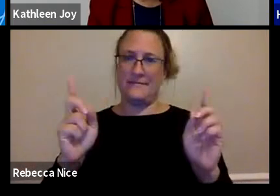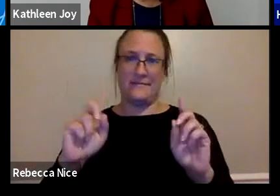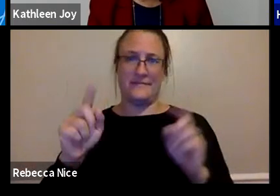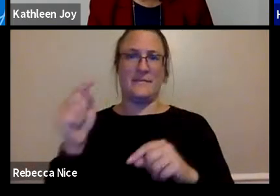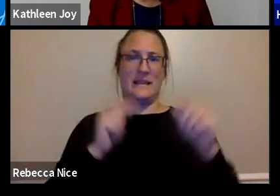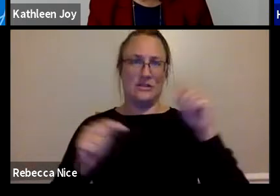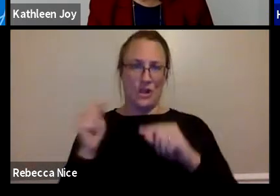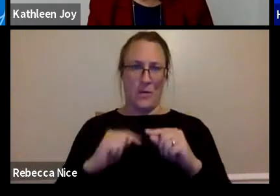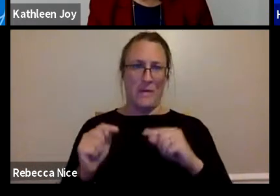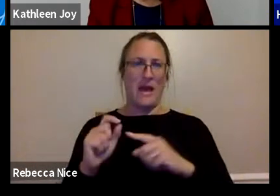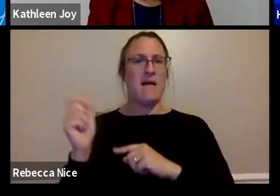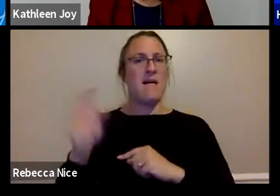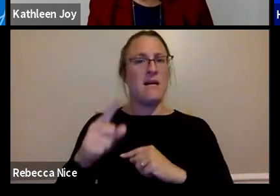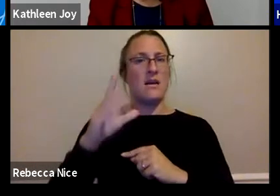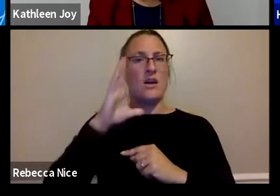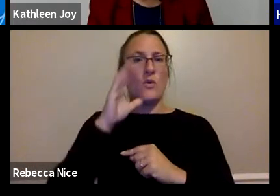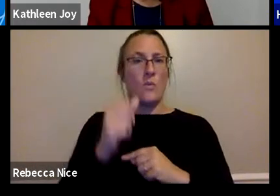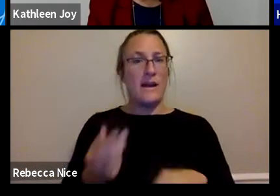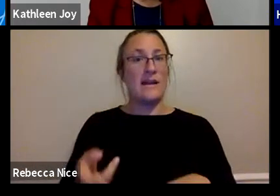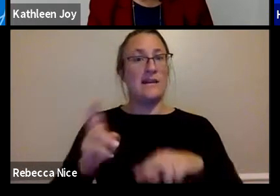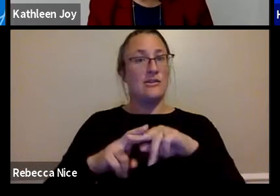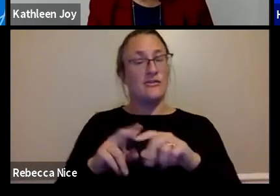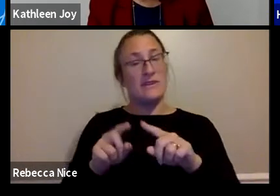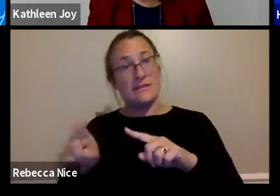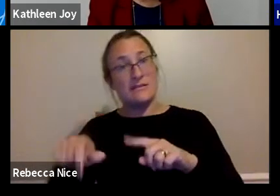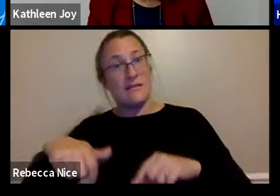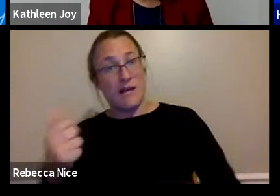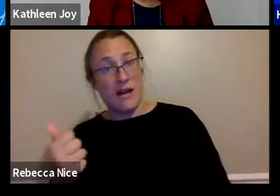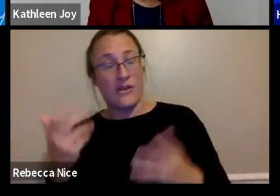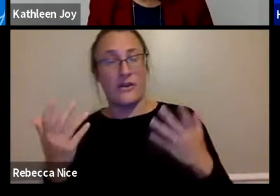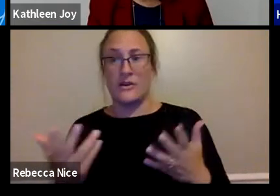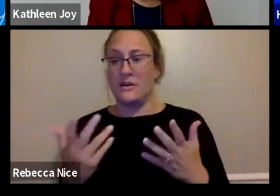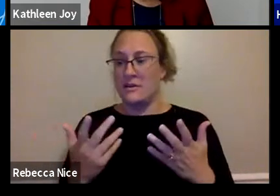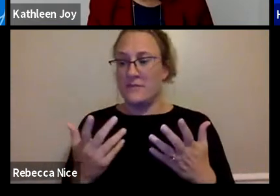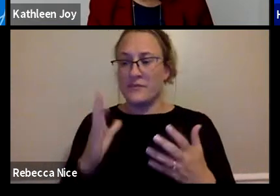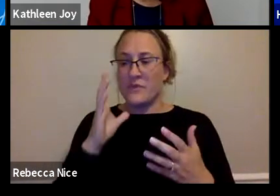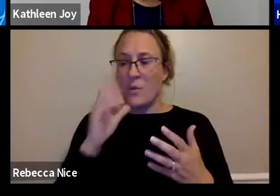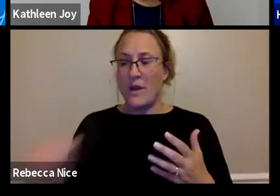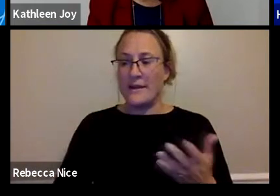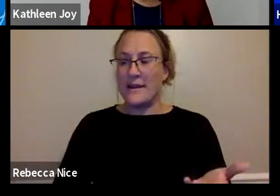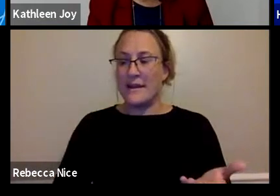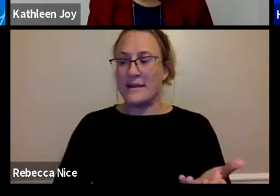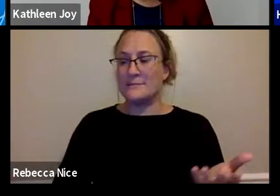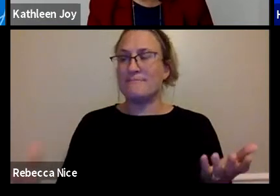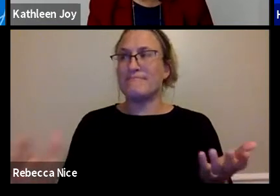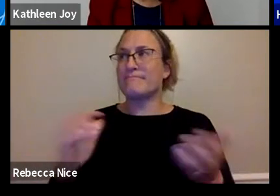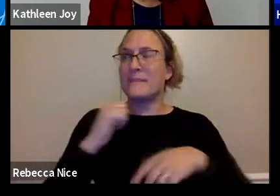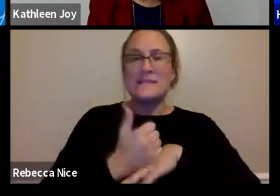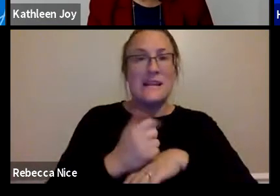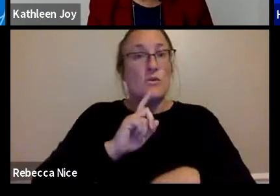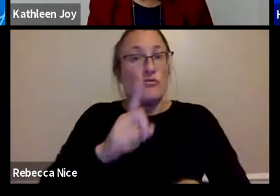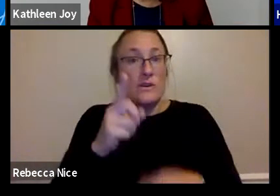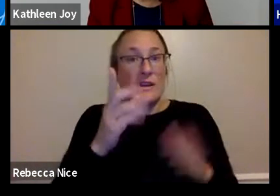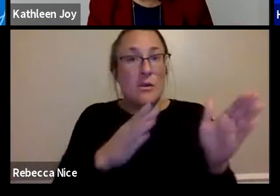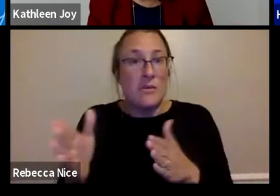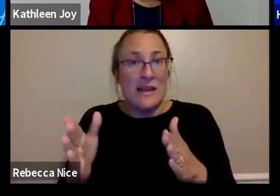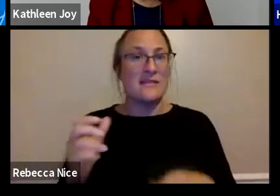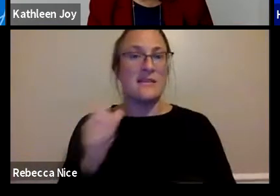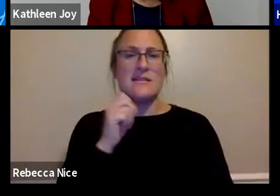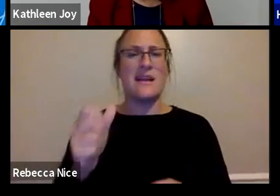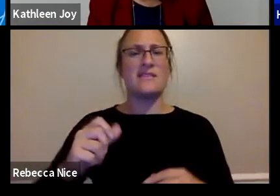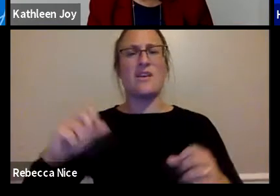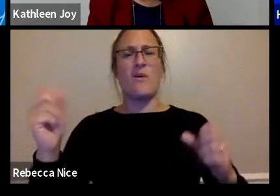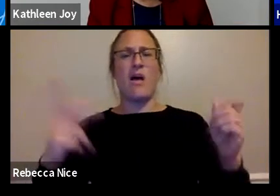say, why can't we increase bus service? Why can't we work to have a real plan, not this half-baked $2